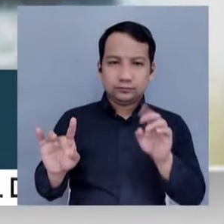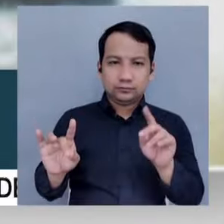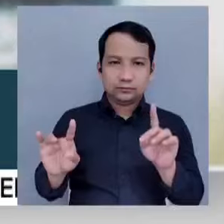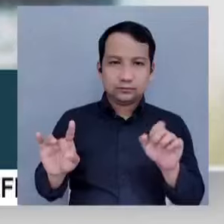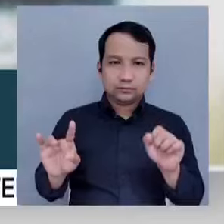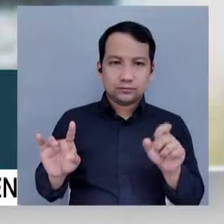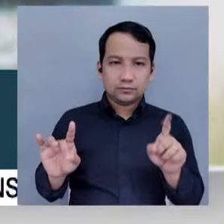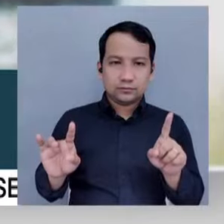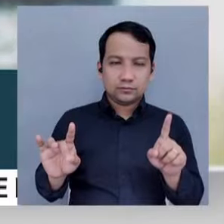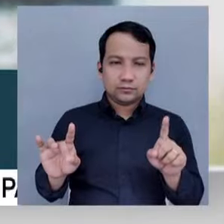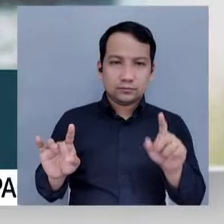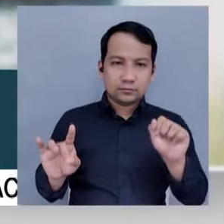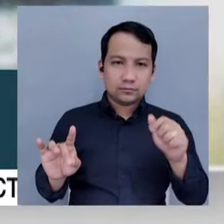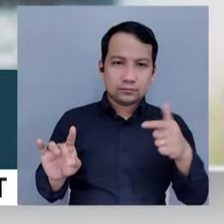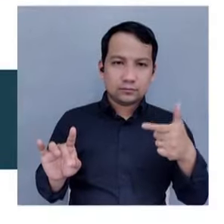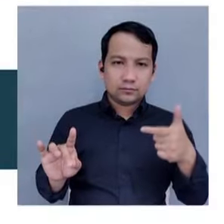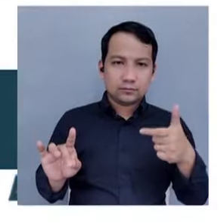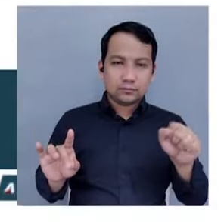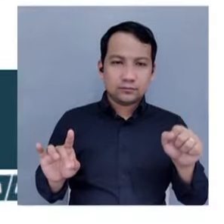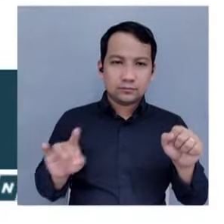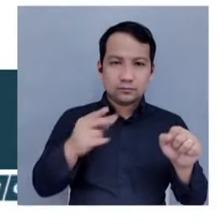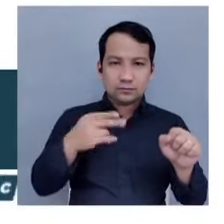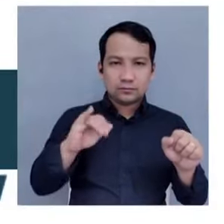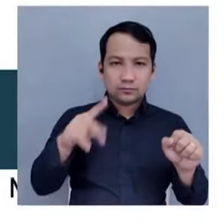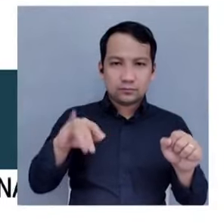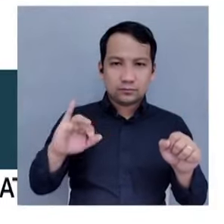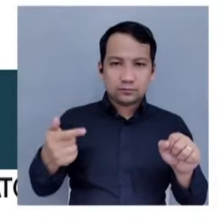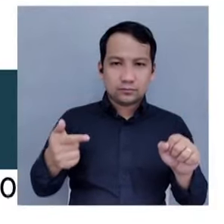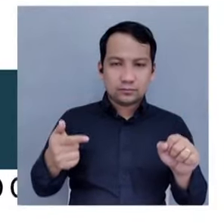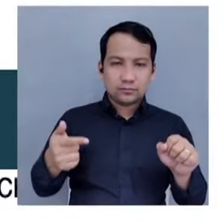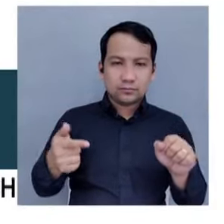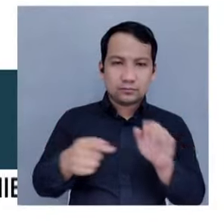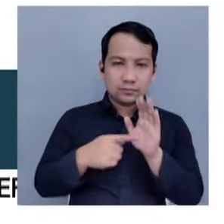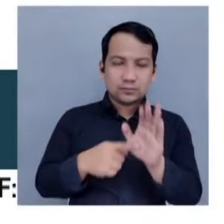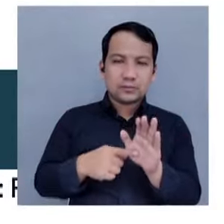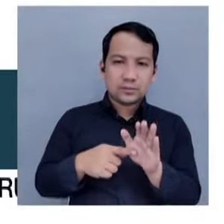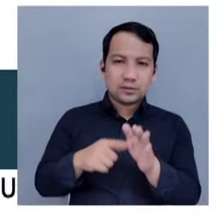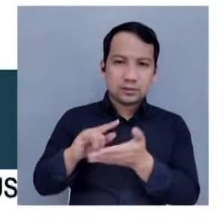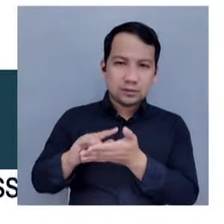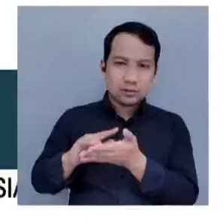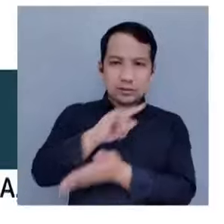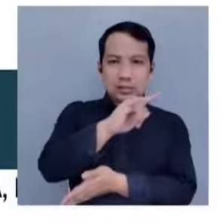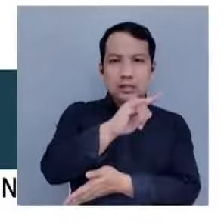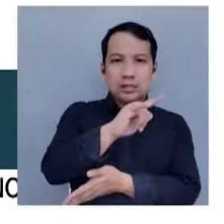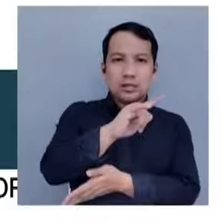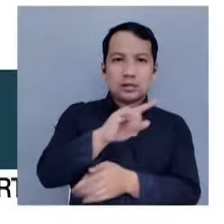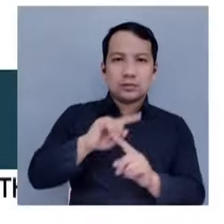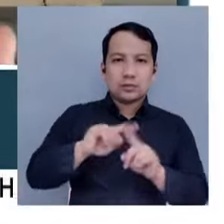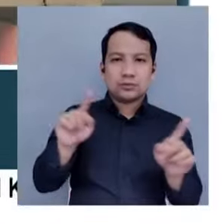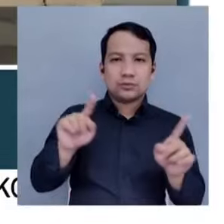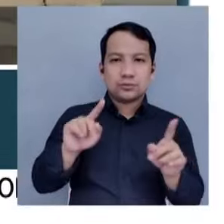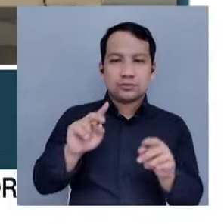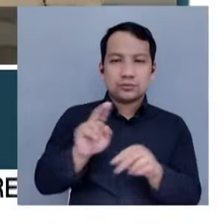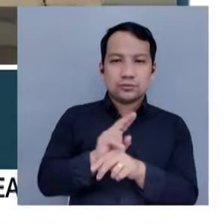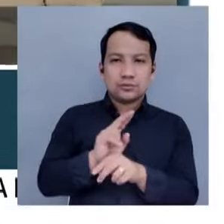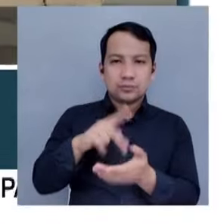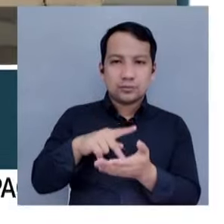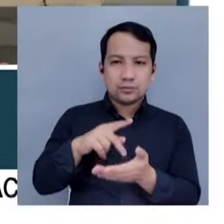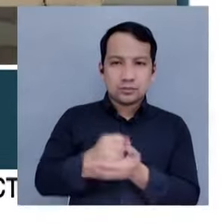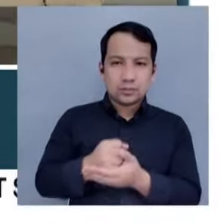2008 and 2011, Alice Go and Go Huaping flew to China using different passports.